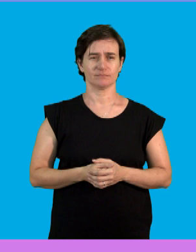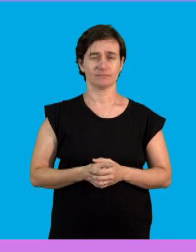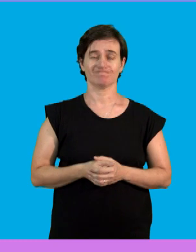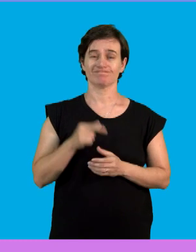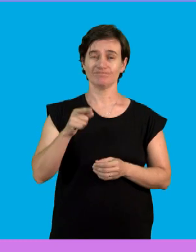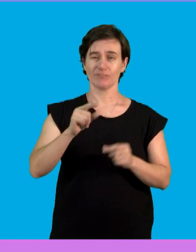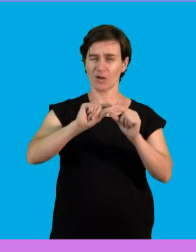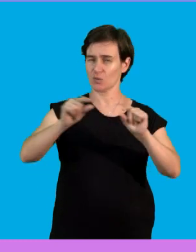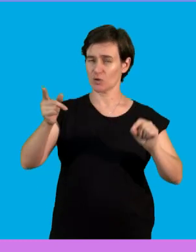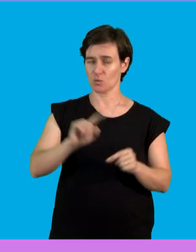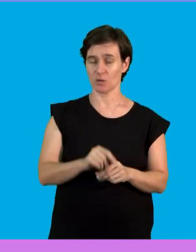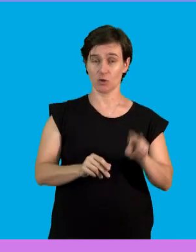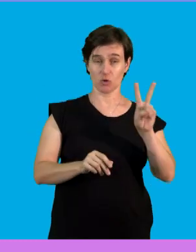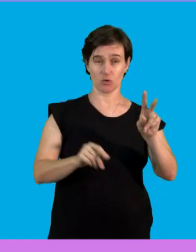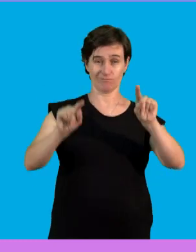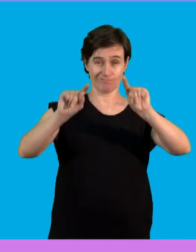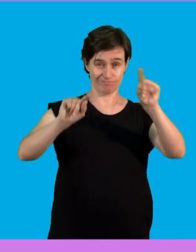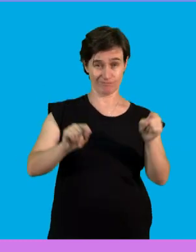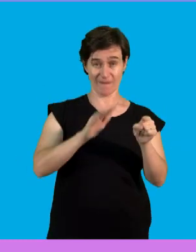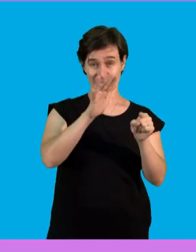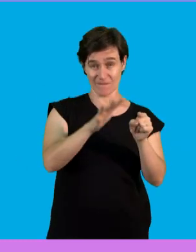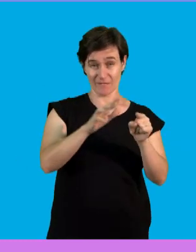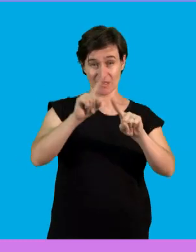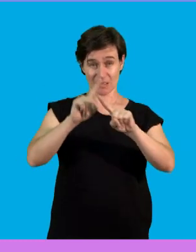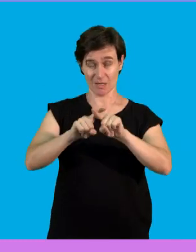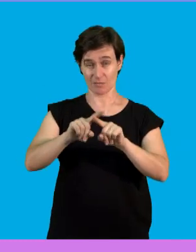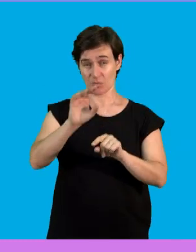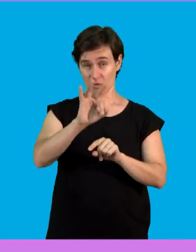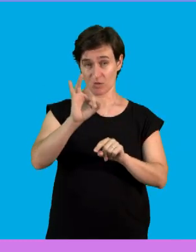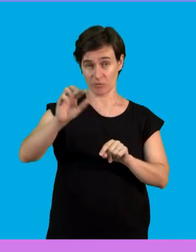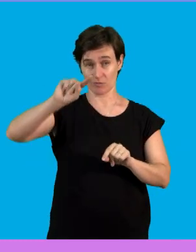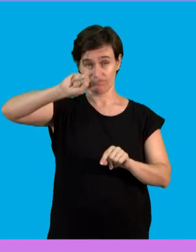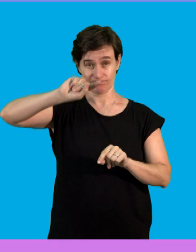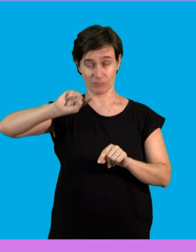it is going to be 2 times 15 times